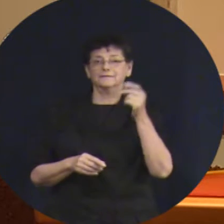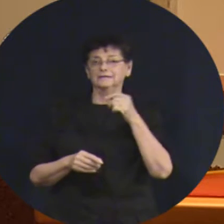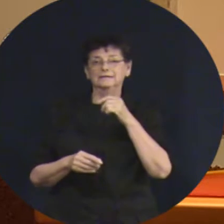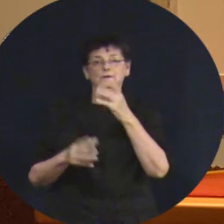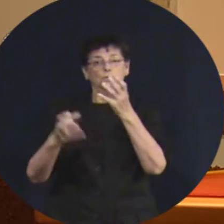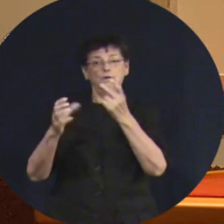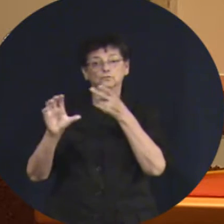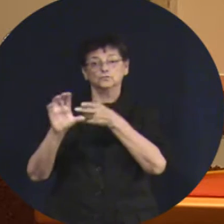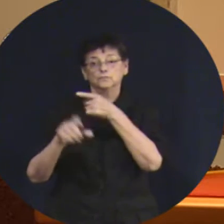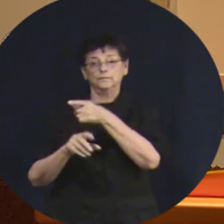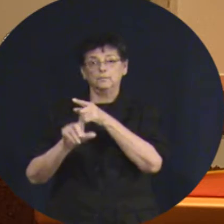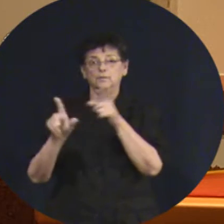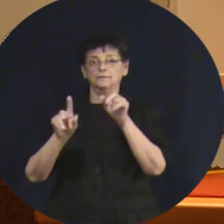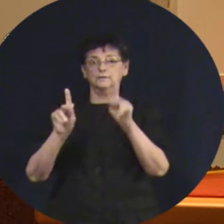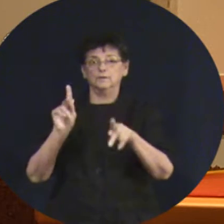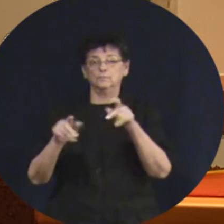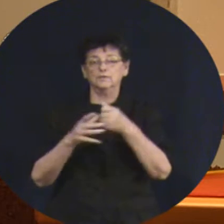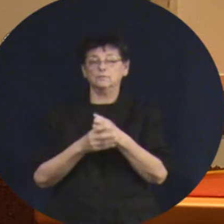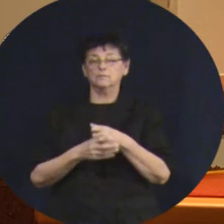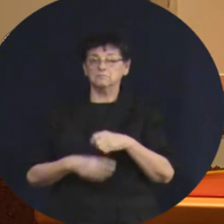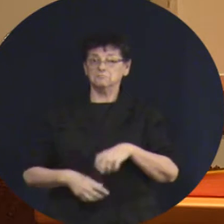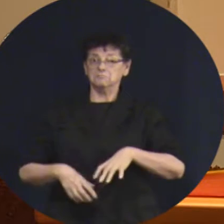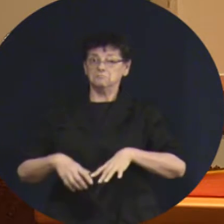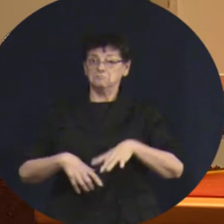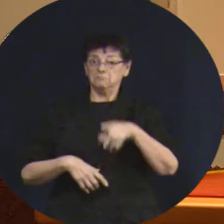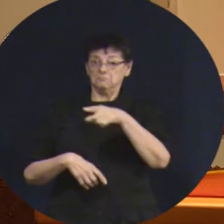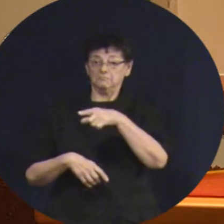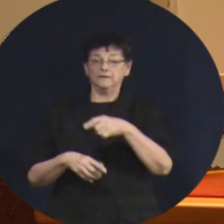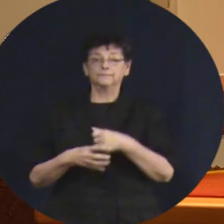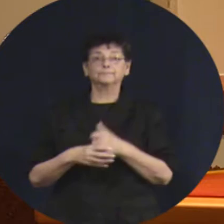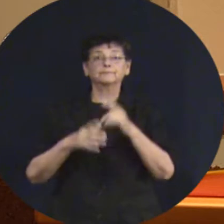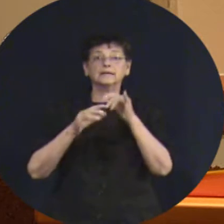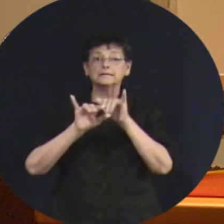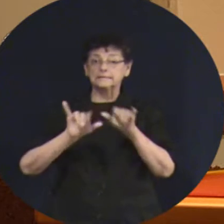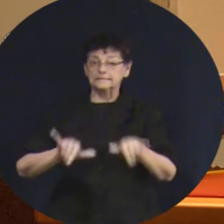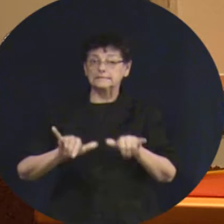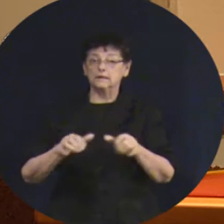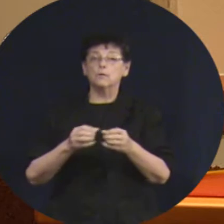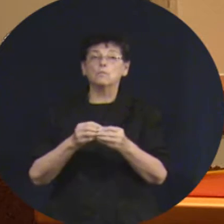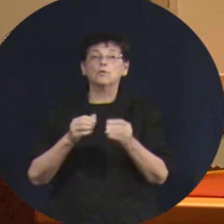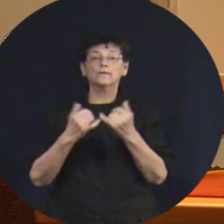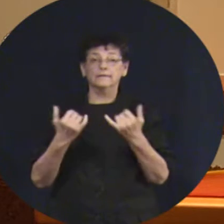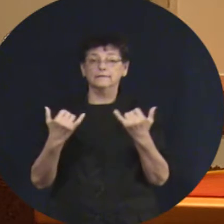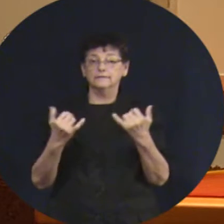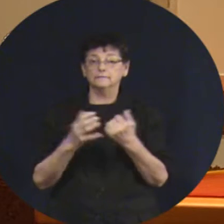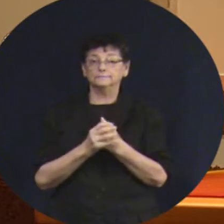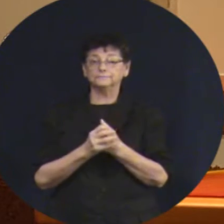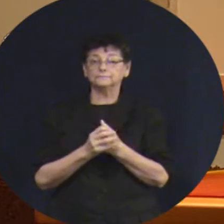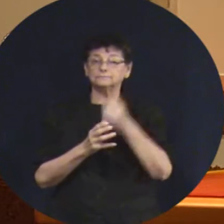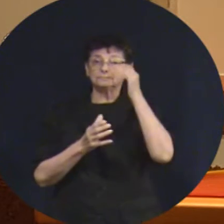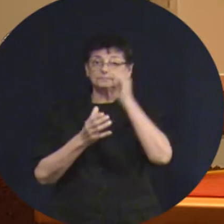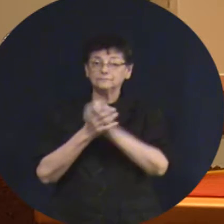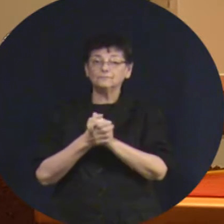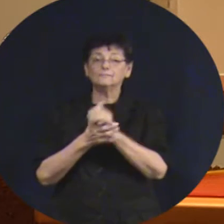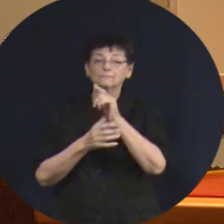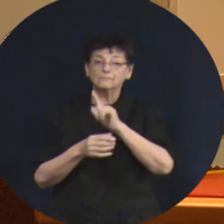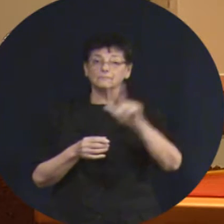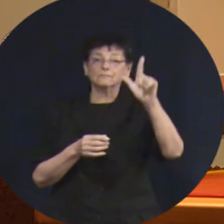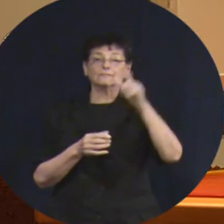them, but the people esteemed them. Yet, more than ever, believers in the